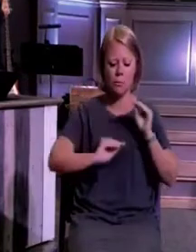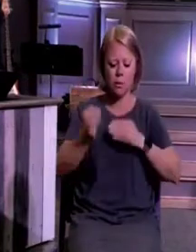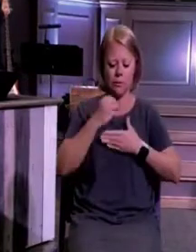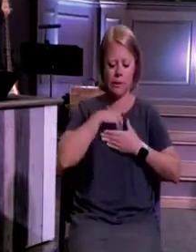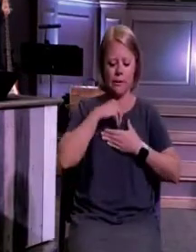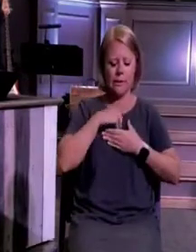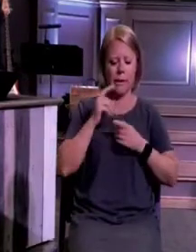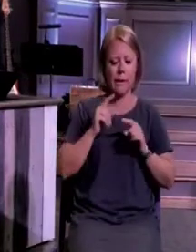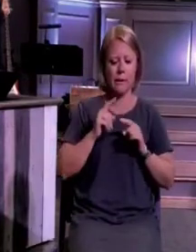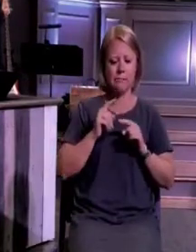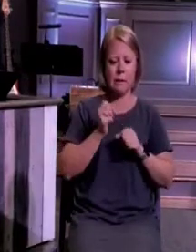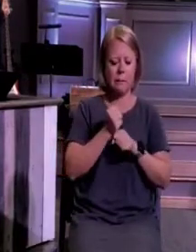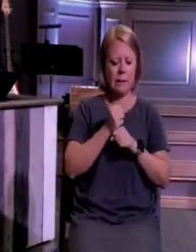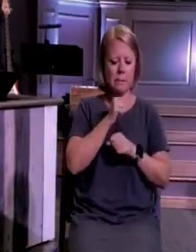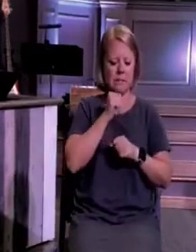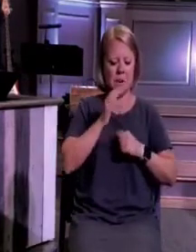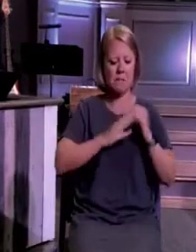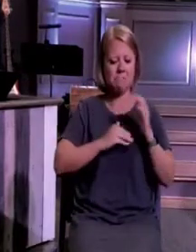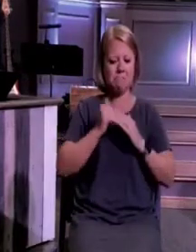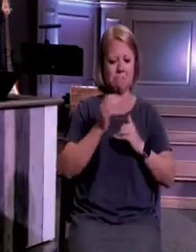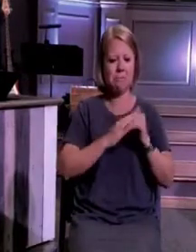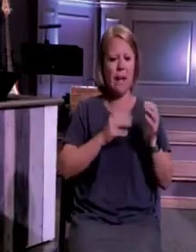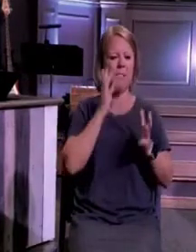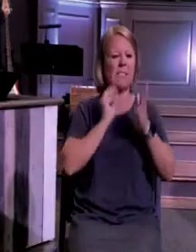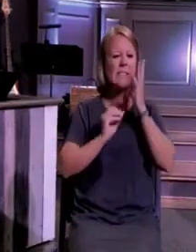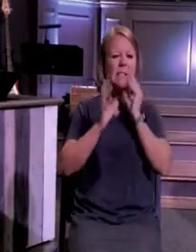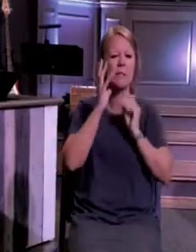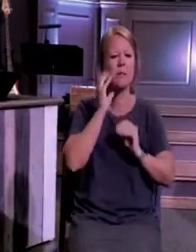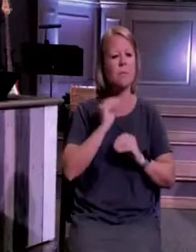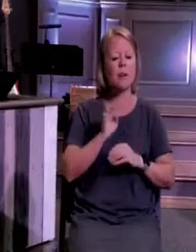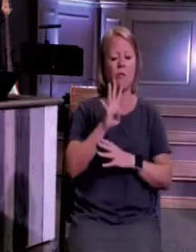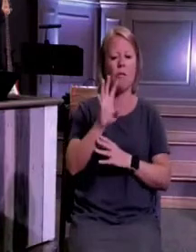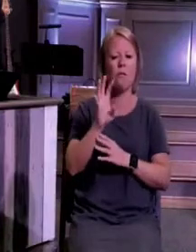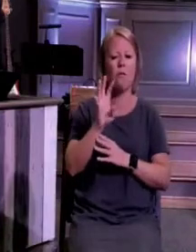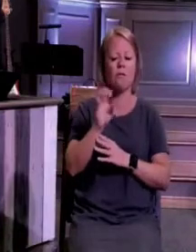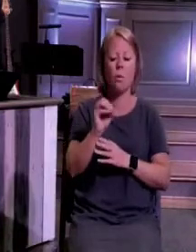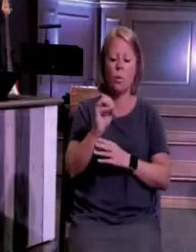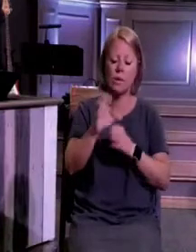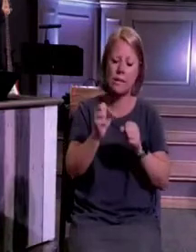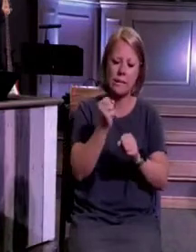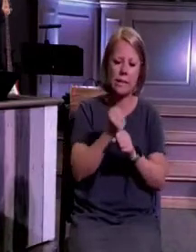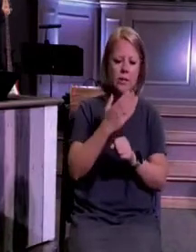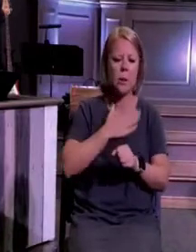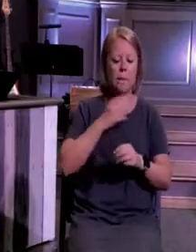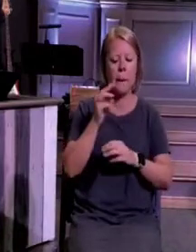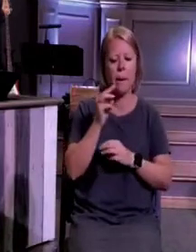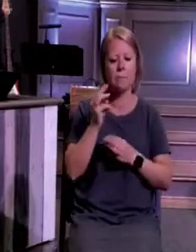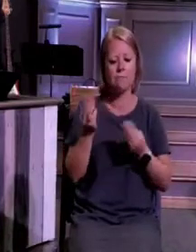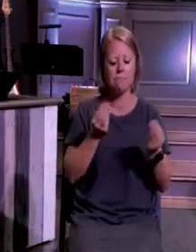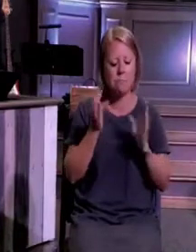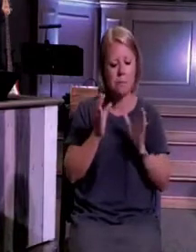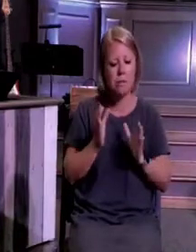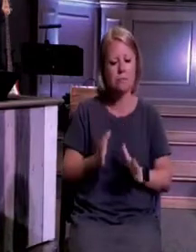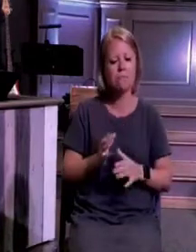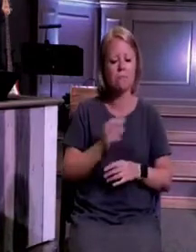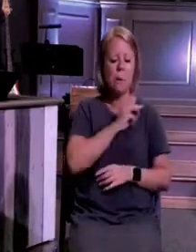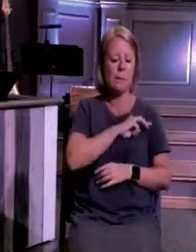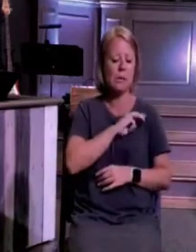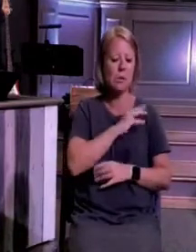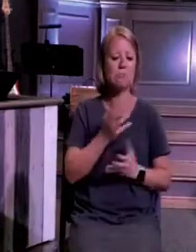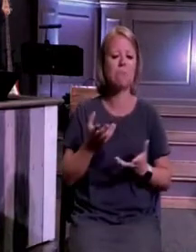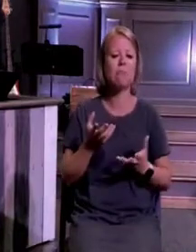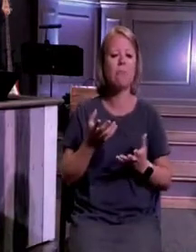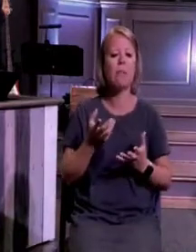uncomfortable. Thus, I have experienced over the past four decades of my ministerial life when in that